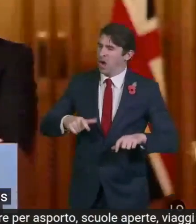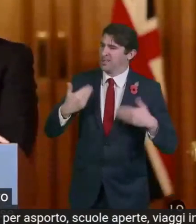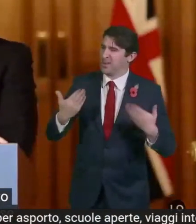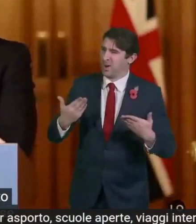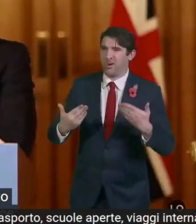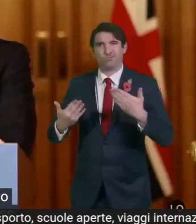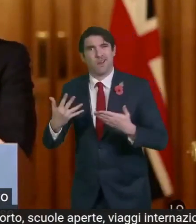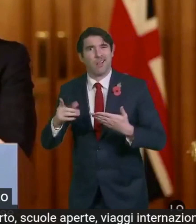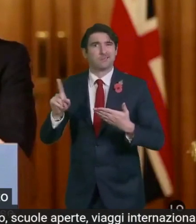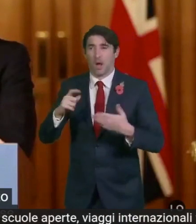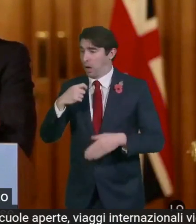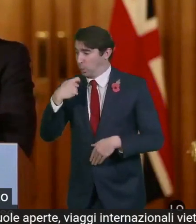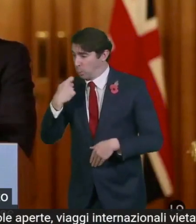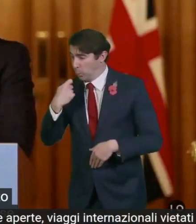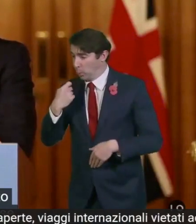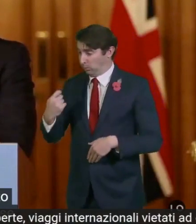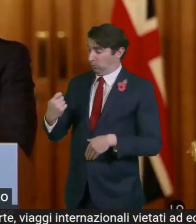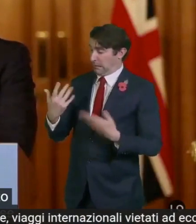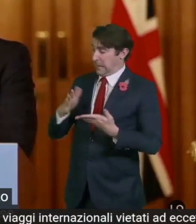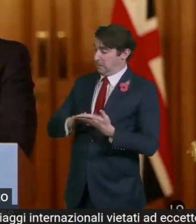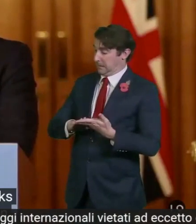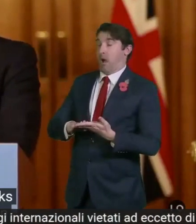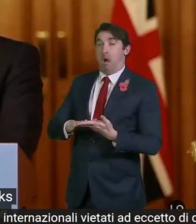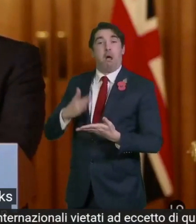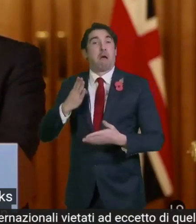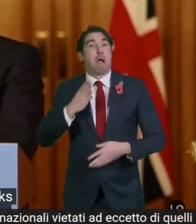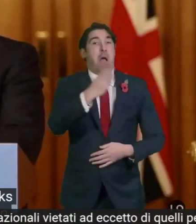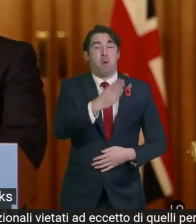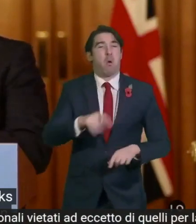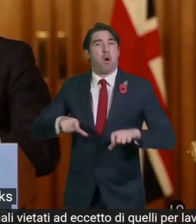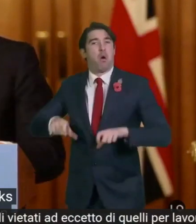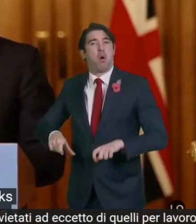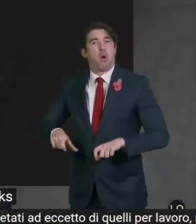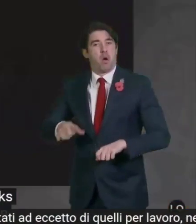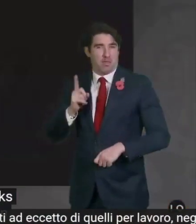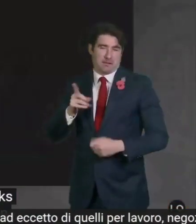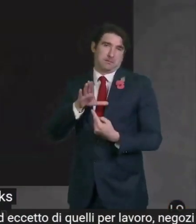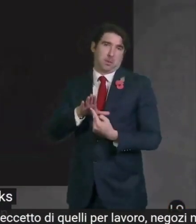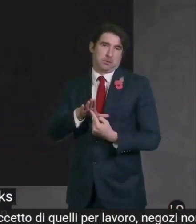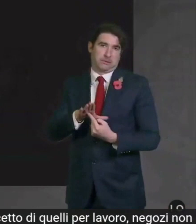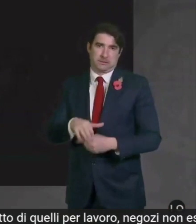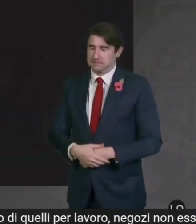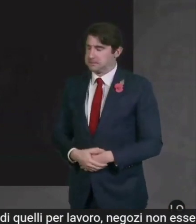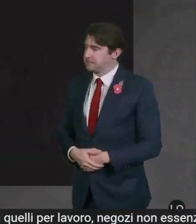much, Romilly. Thanks. Let's go to David Wooding's Sun on Sunday. David.